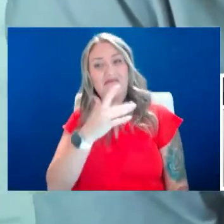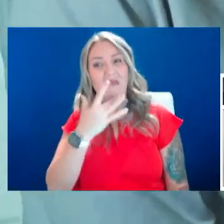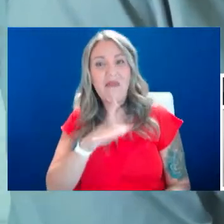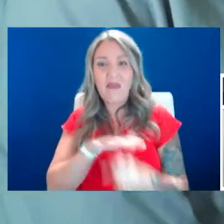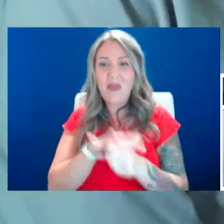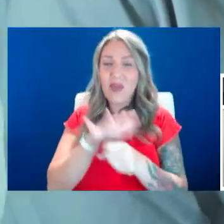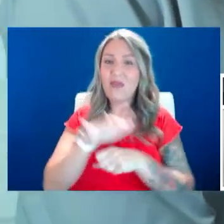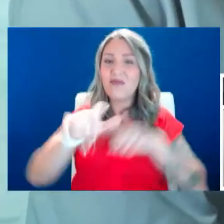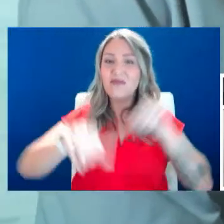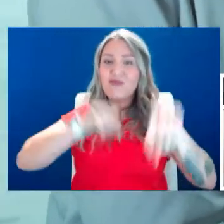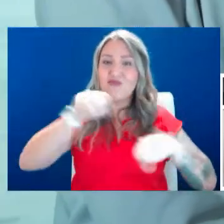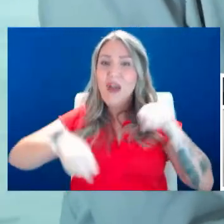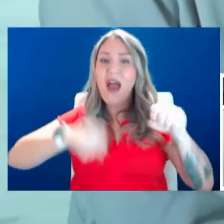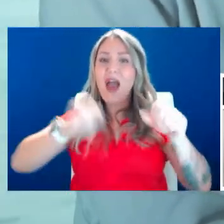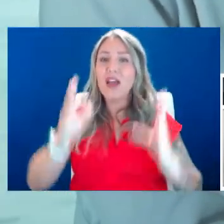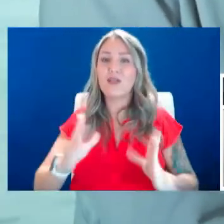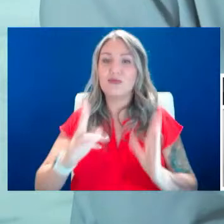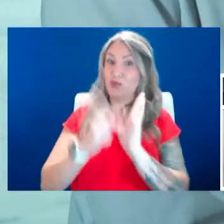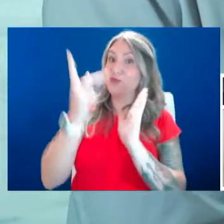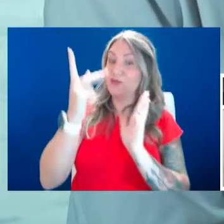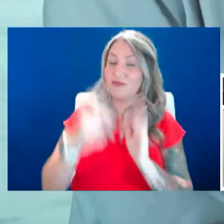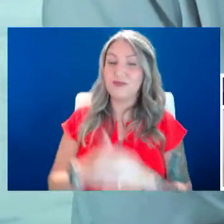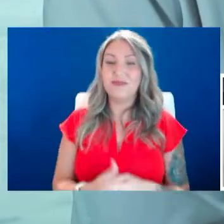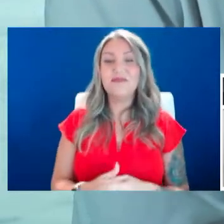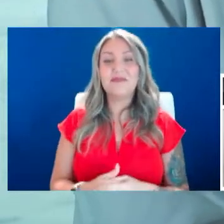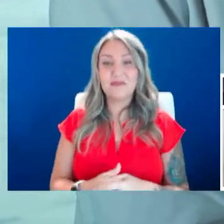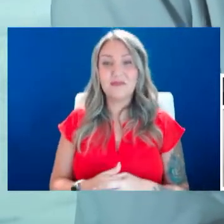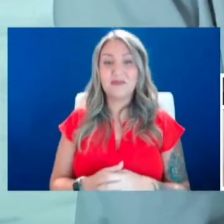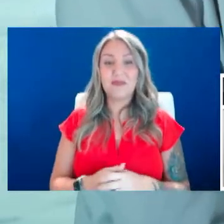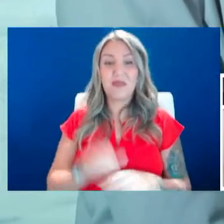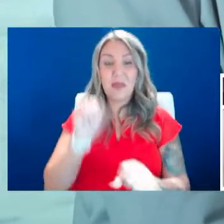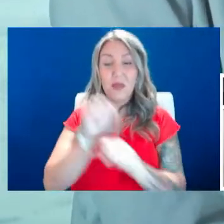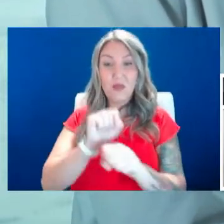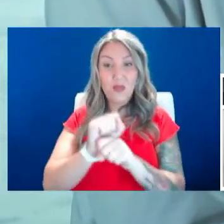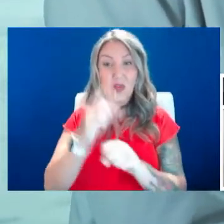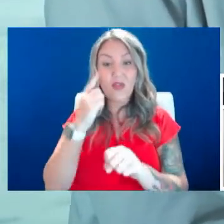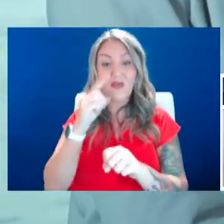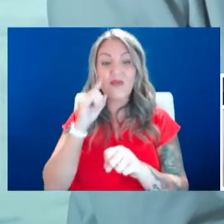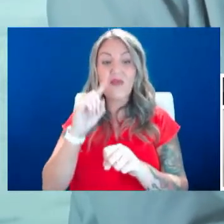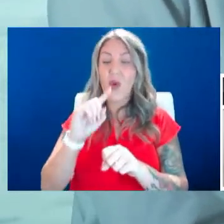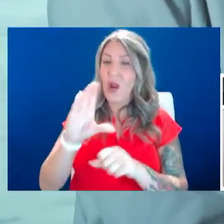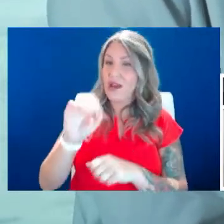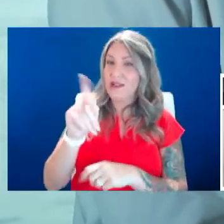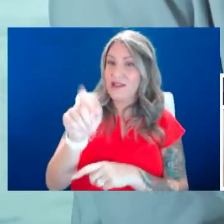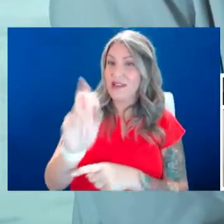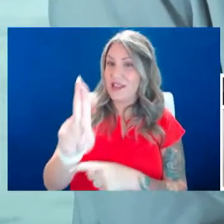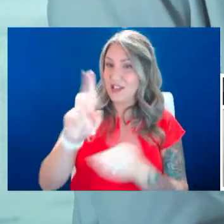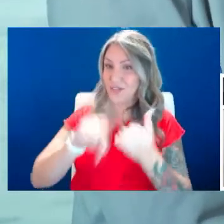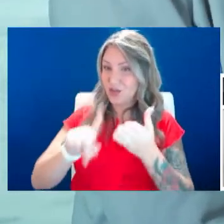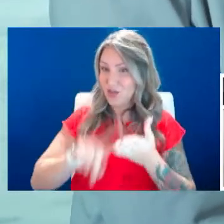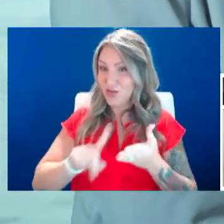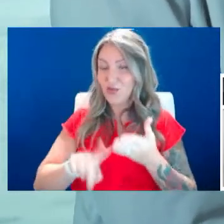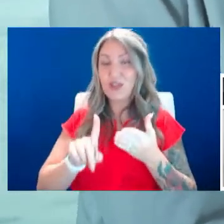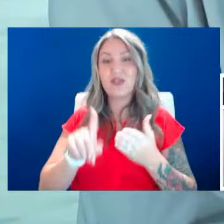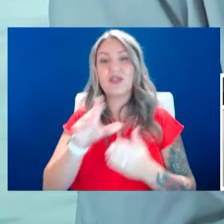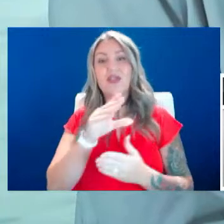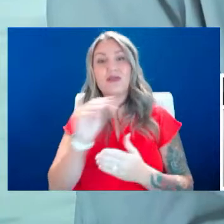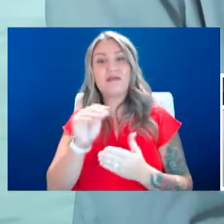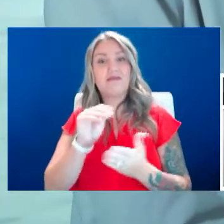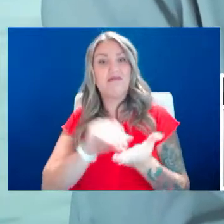2 times, and the work that we do for cancer research, raising money for the V Foundation, is